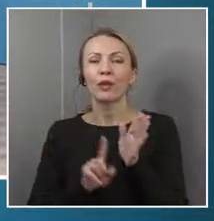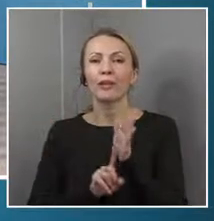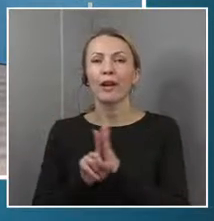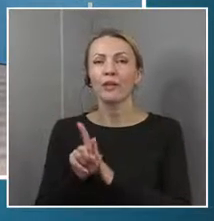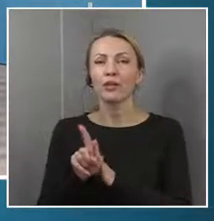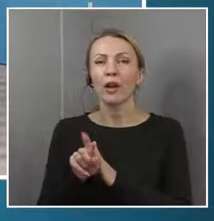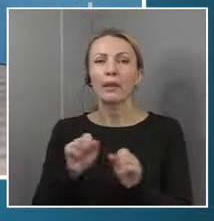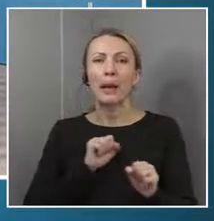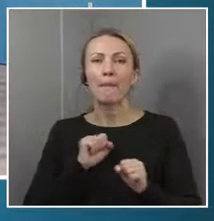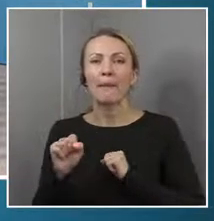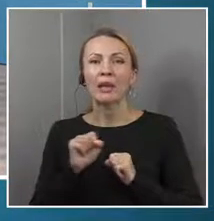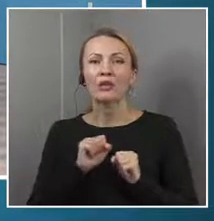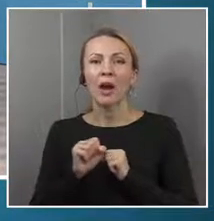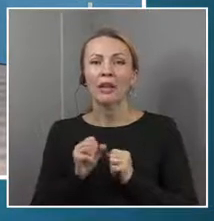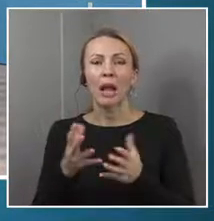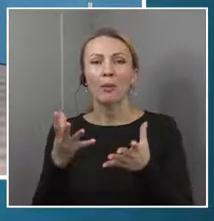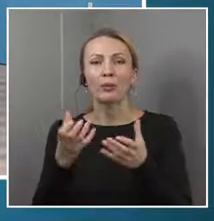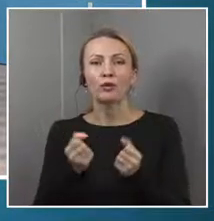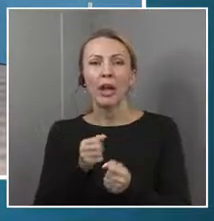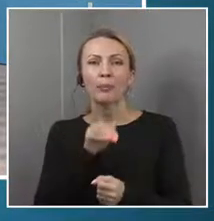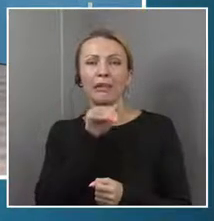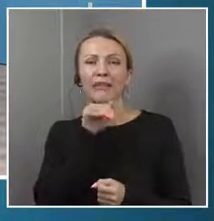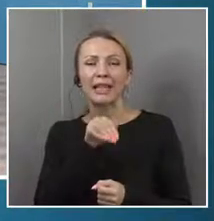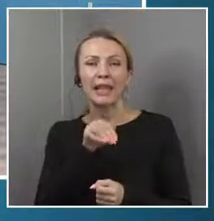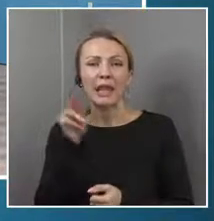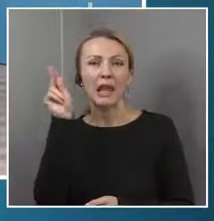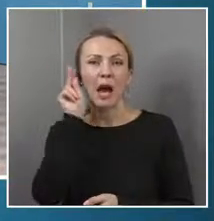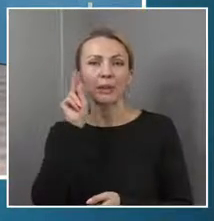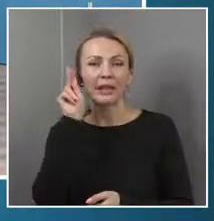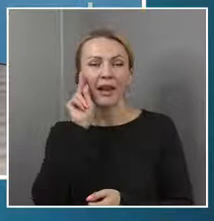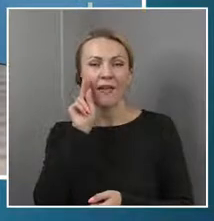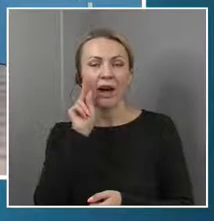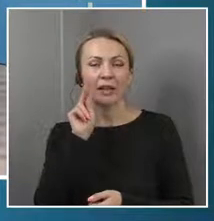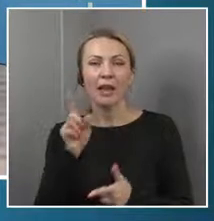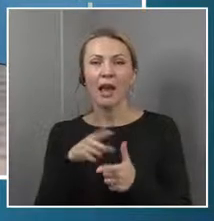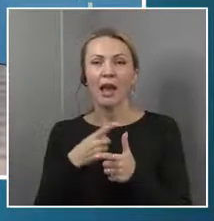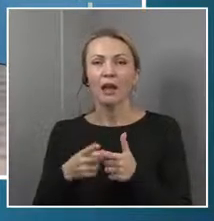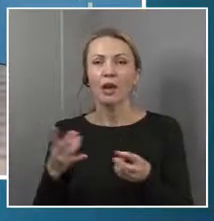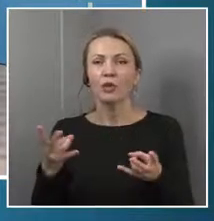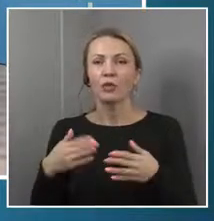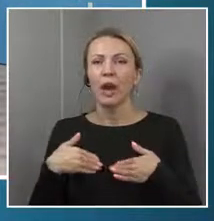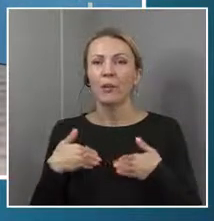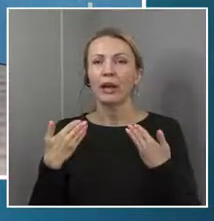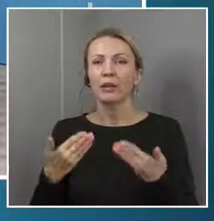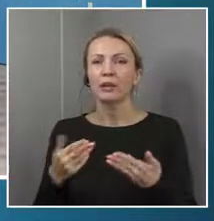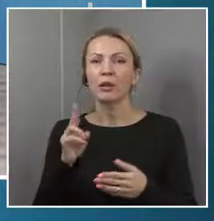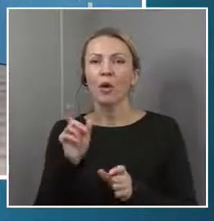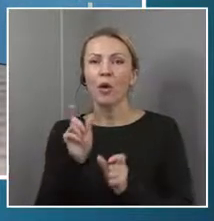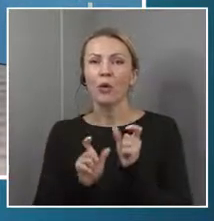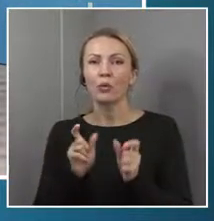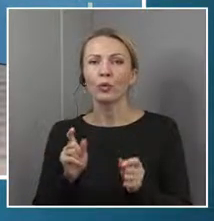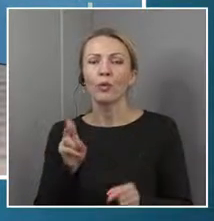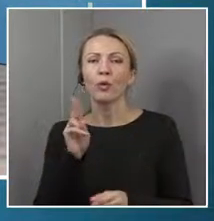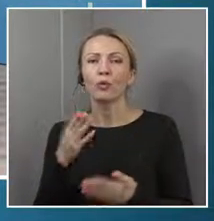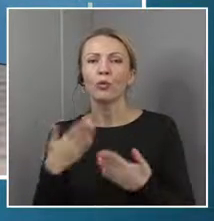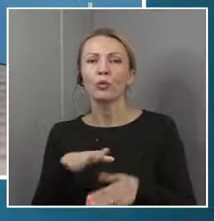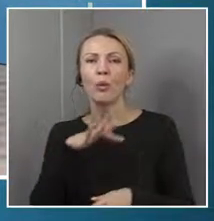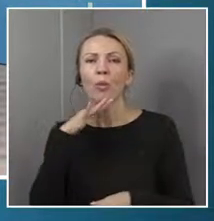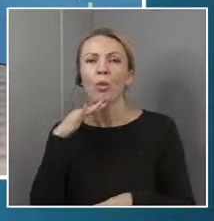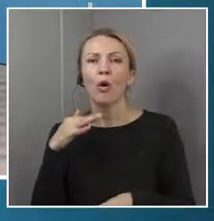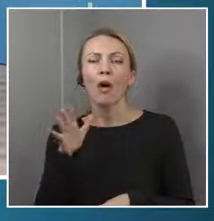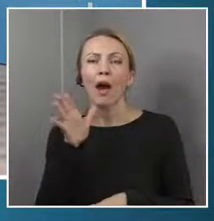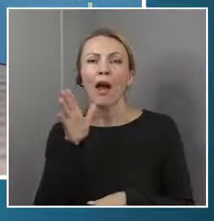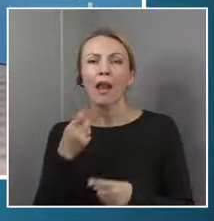what should I do? How should I begin? Should I go and get a university degree in art? Or should I